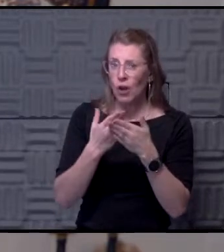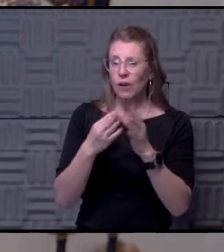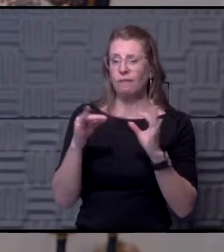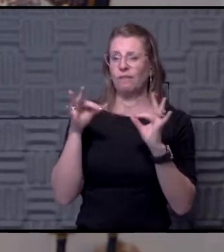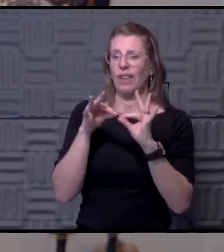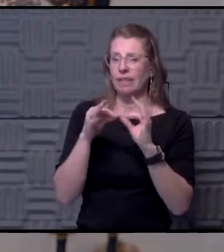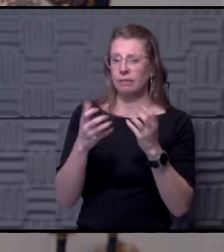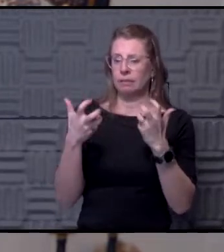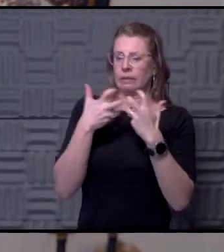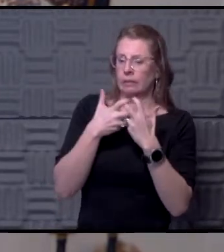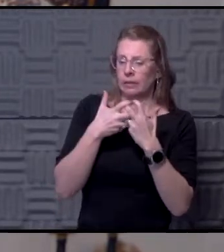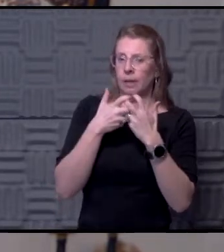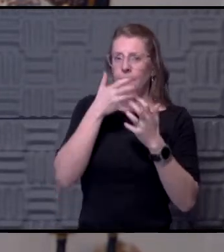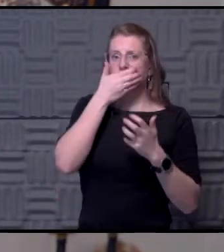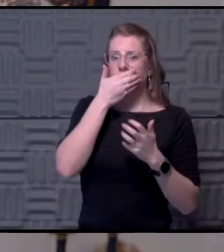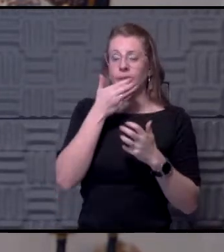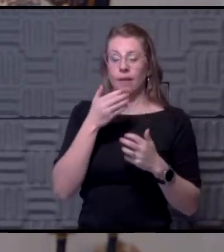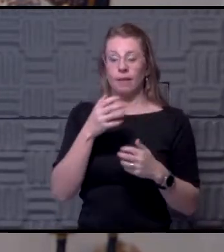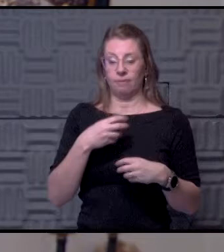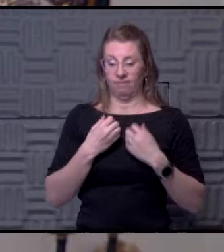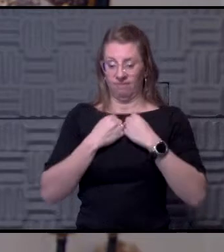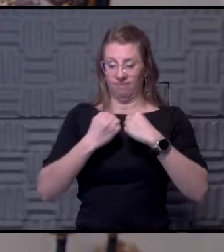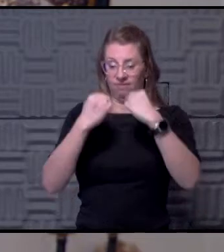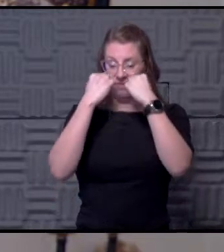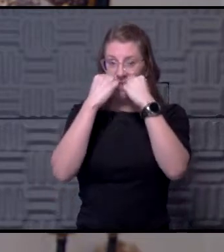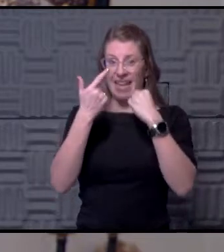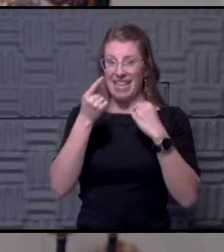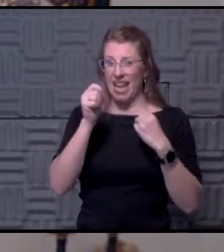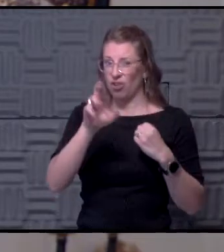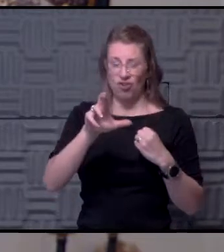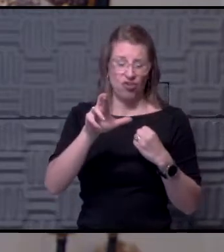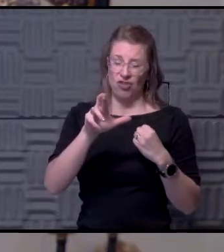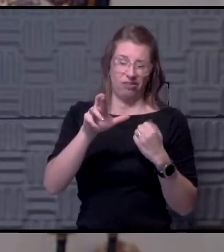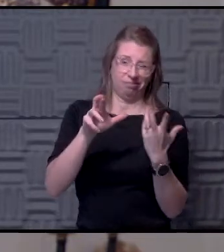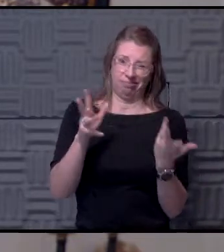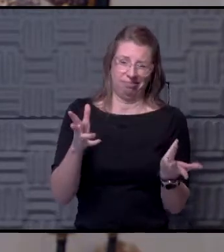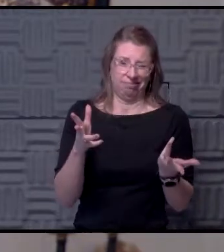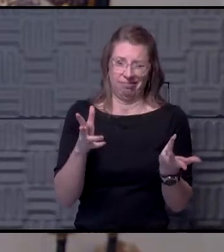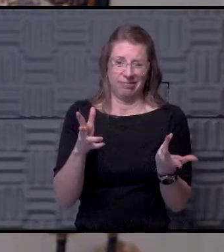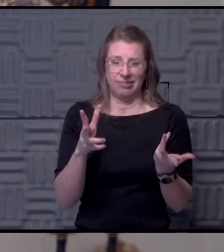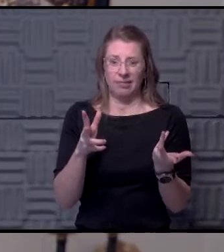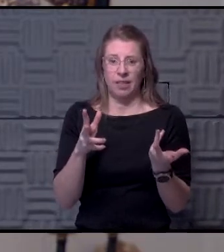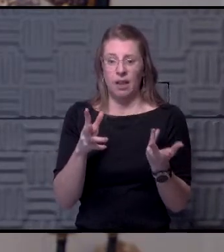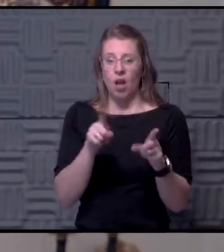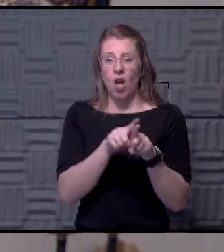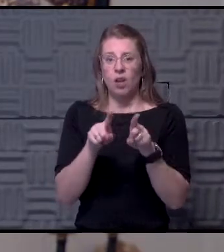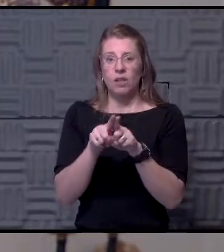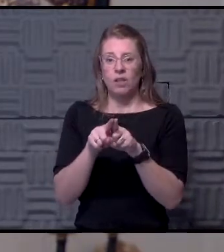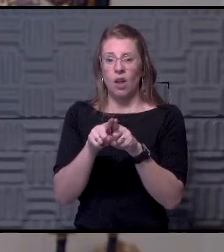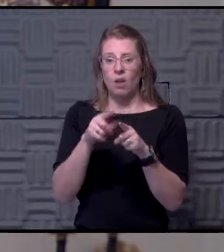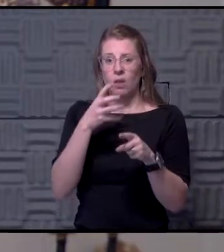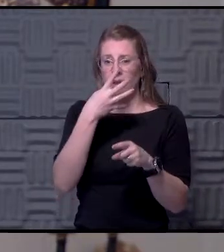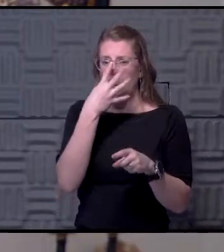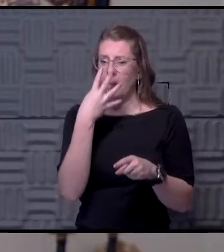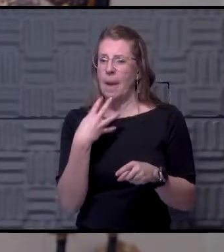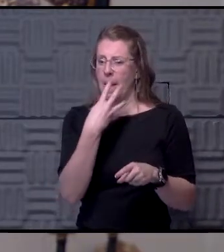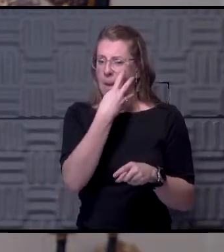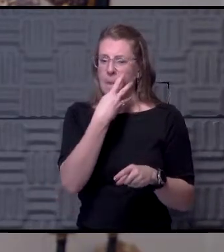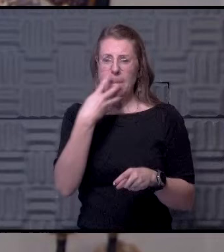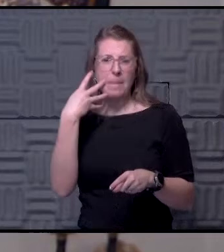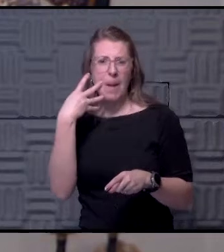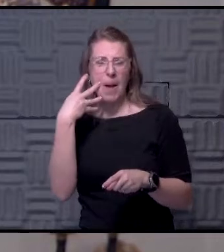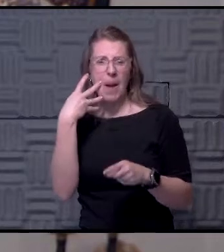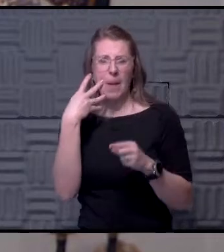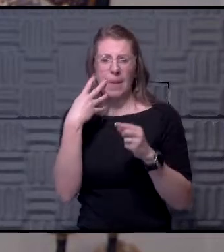face gaiters, and you see people that you could drive a semi-truck through that's so poorly fitting their